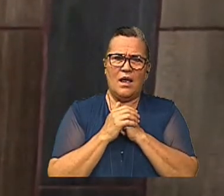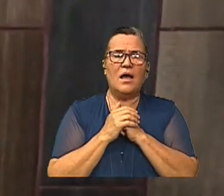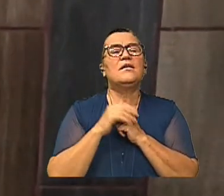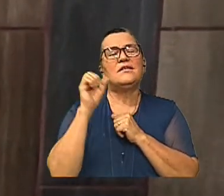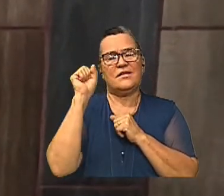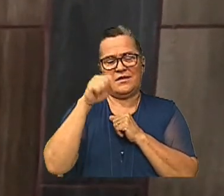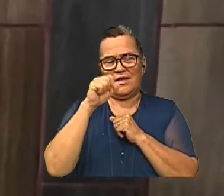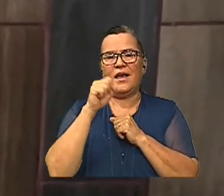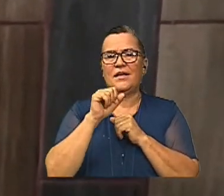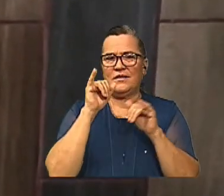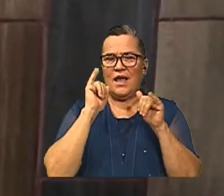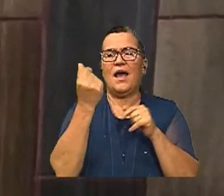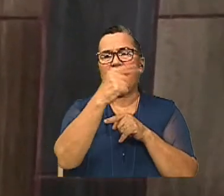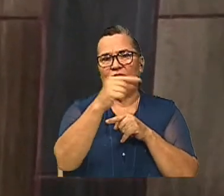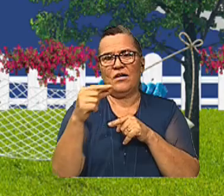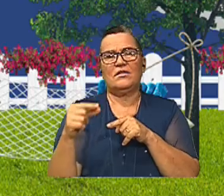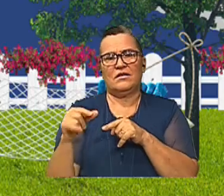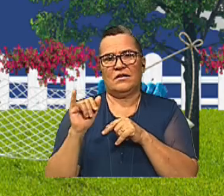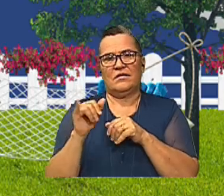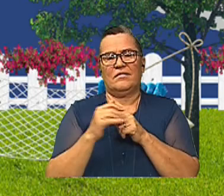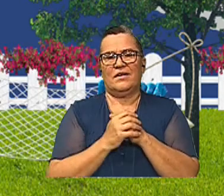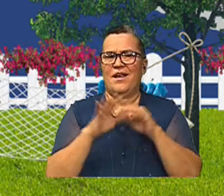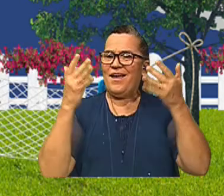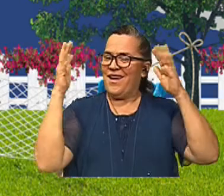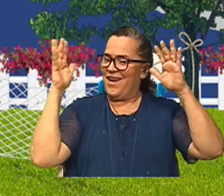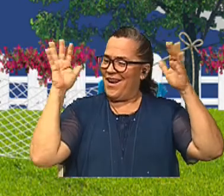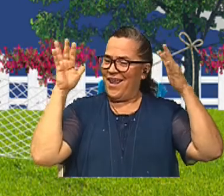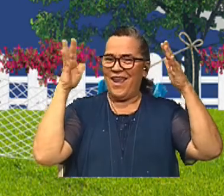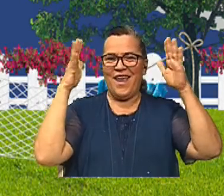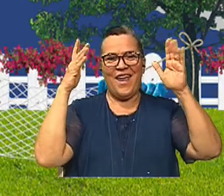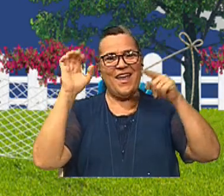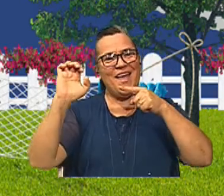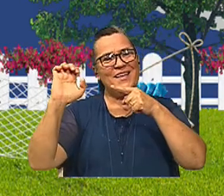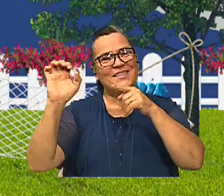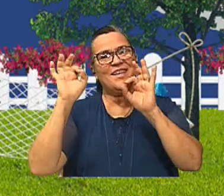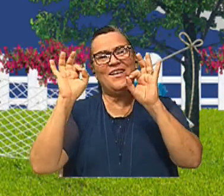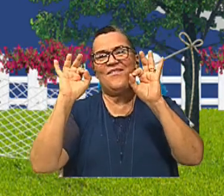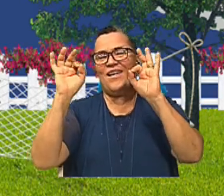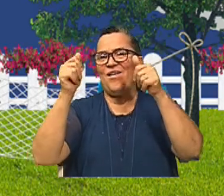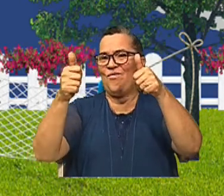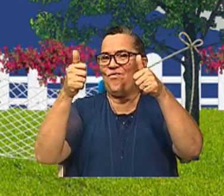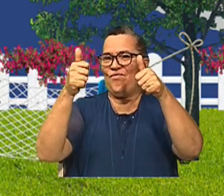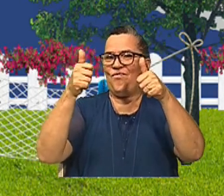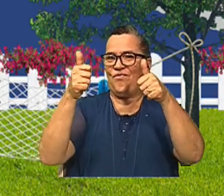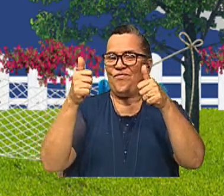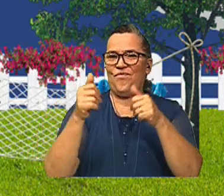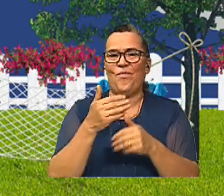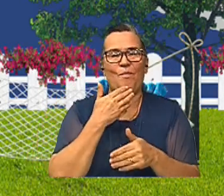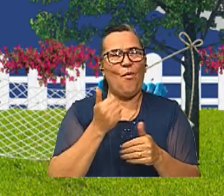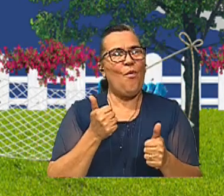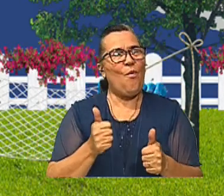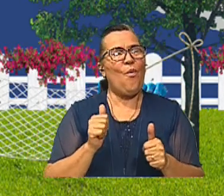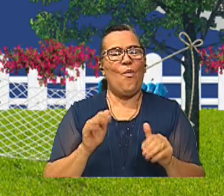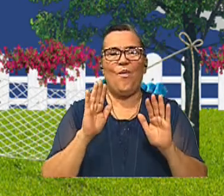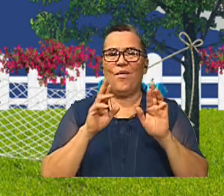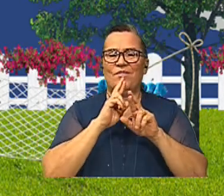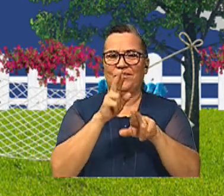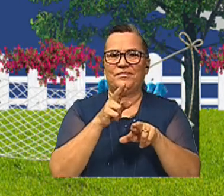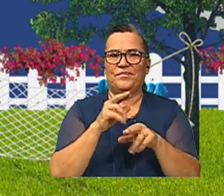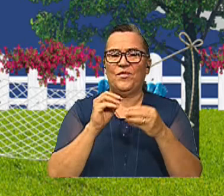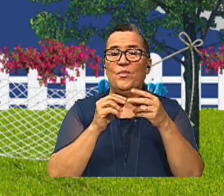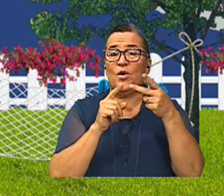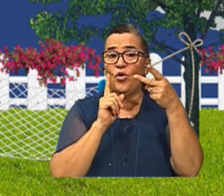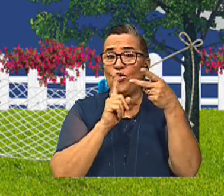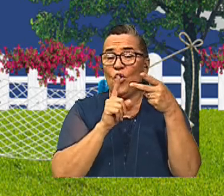Yes, there is a river. Great, Esteban. Great. Wonderful answer. Number